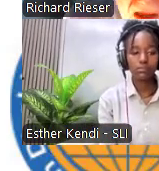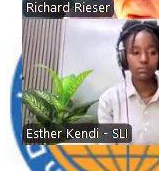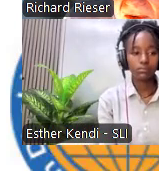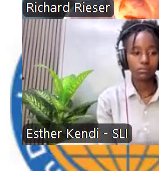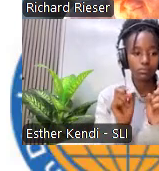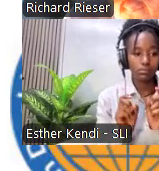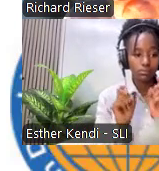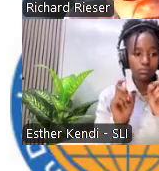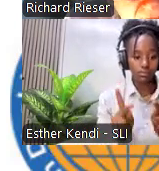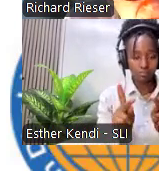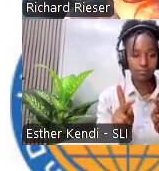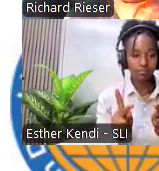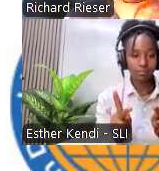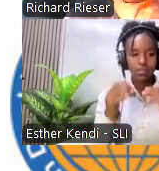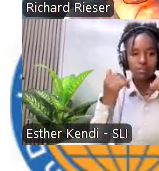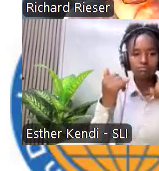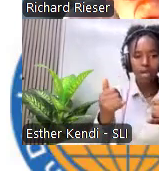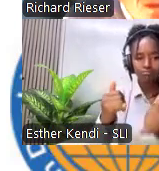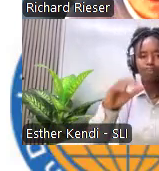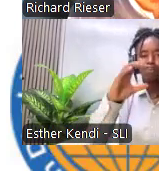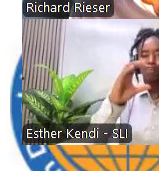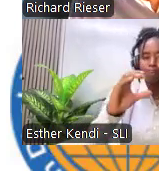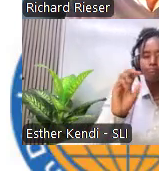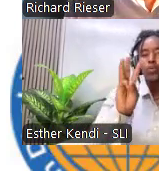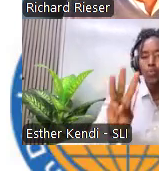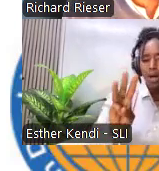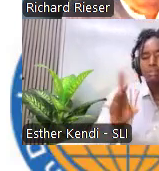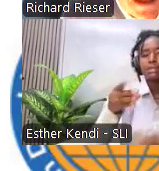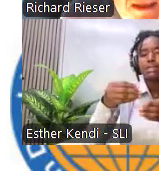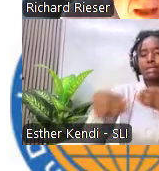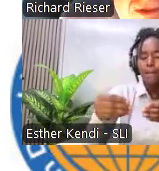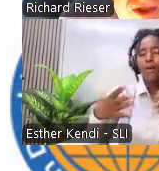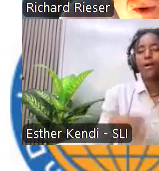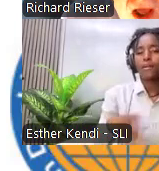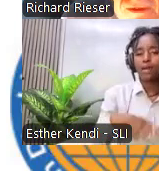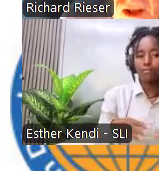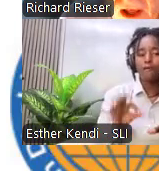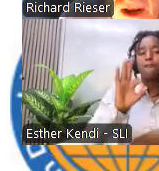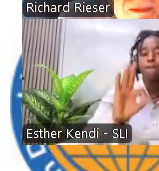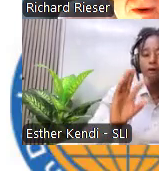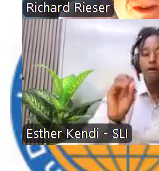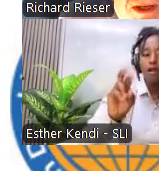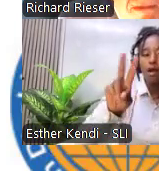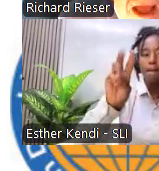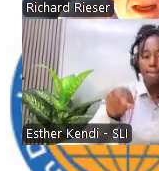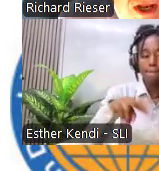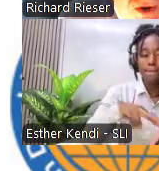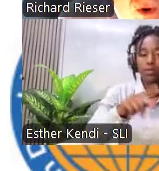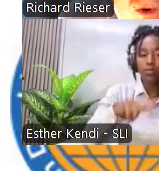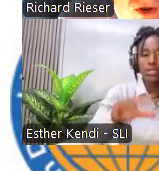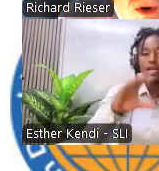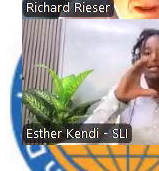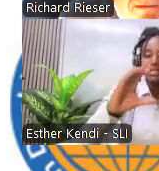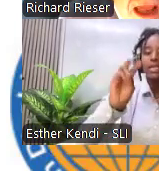Okay, so what is the Commonwealth Disabled People's Forum? Well, we set this up soon after a number of us had met in